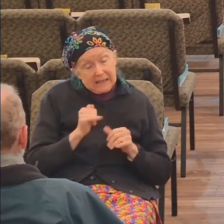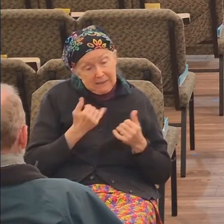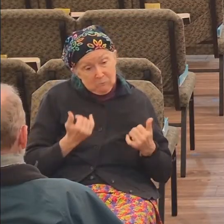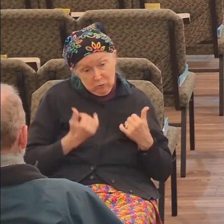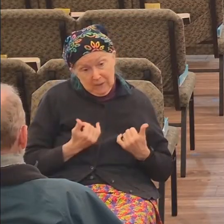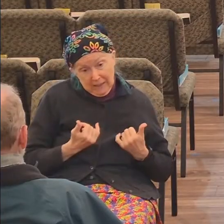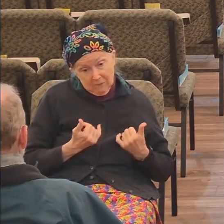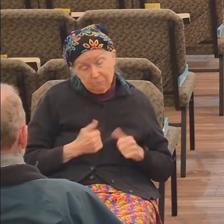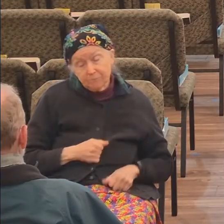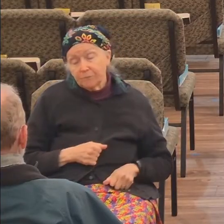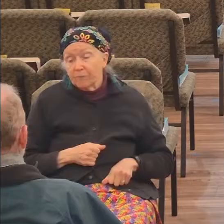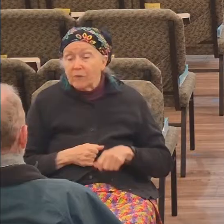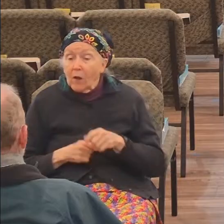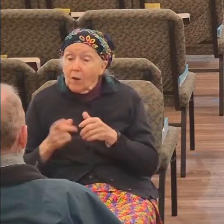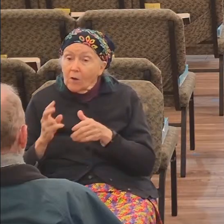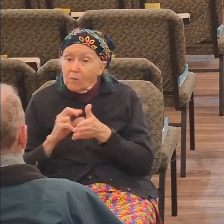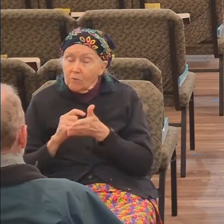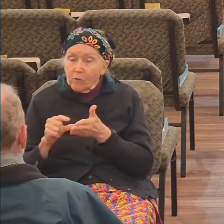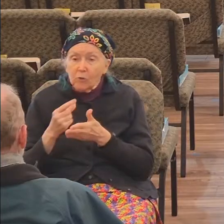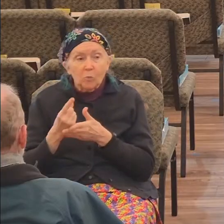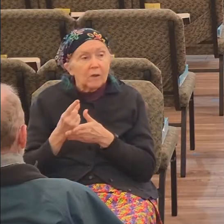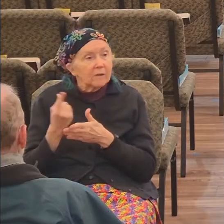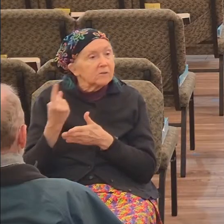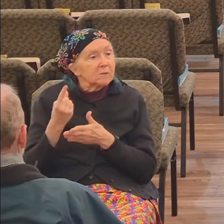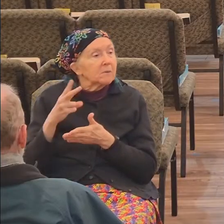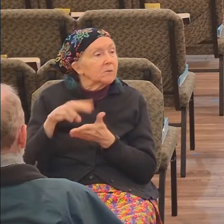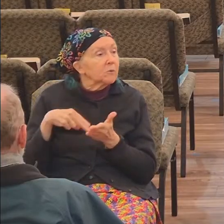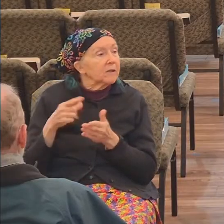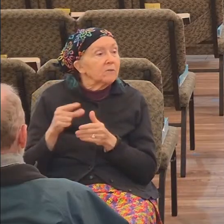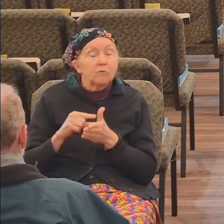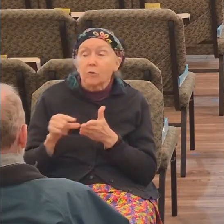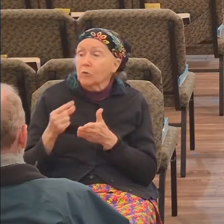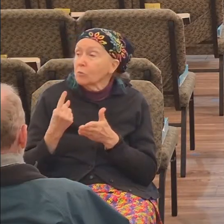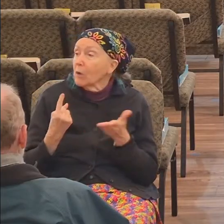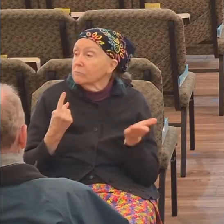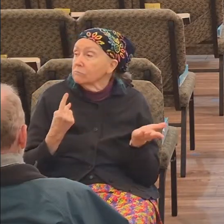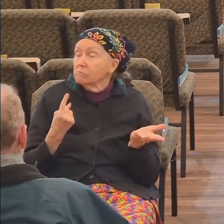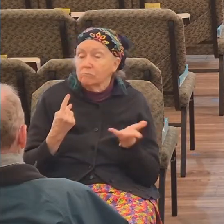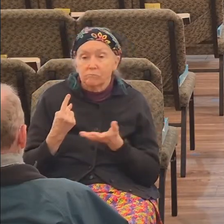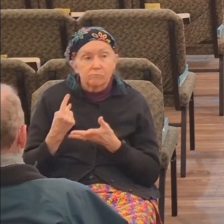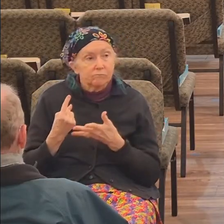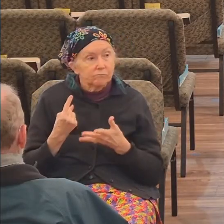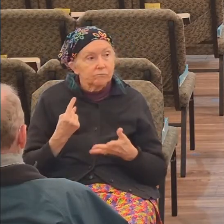at this. Verse 1. Somebody read verse 1 for us.